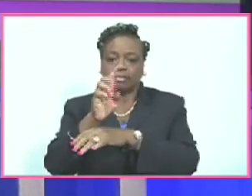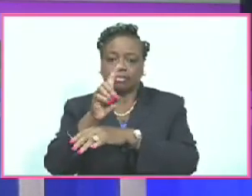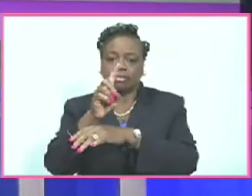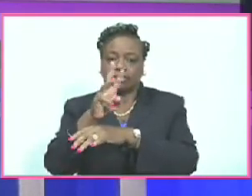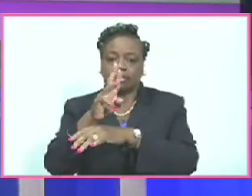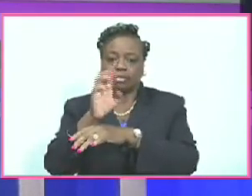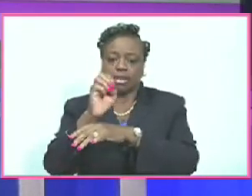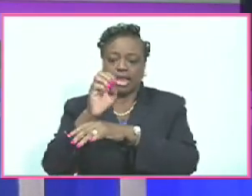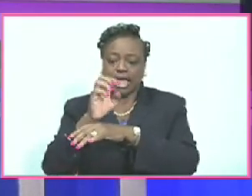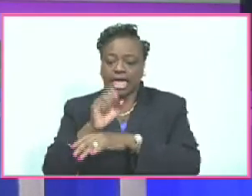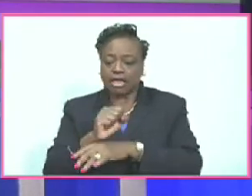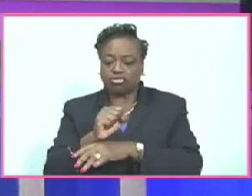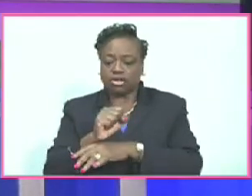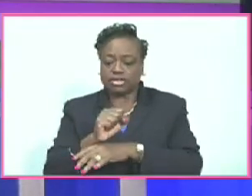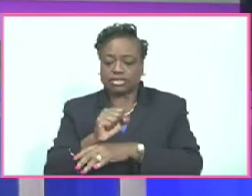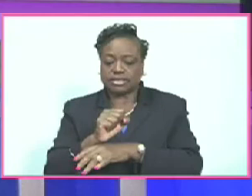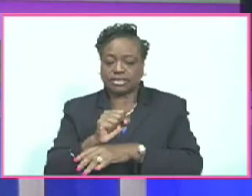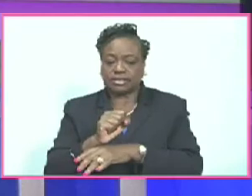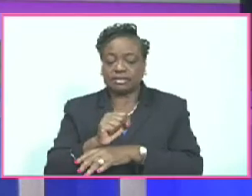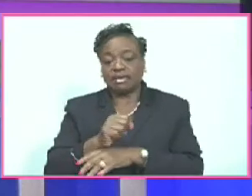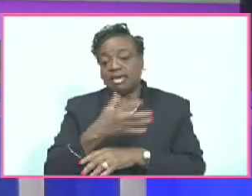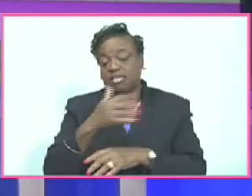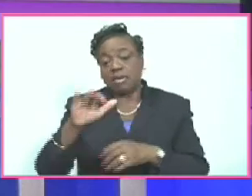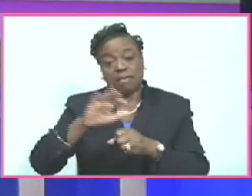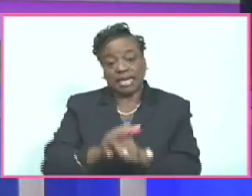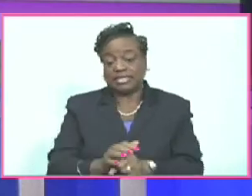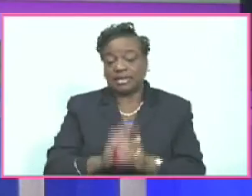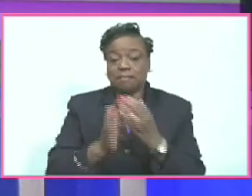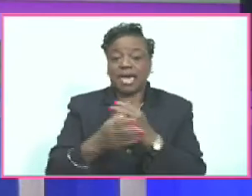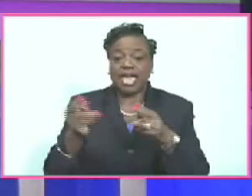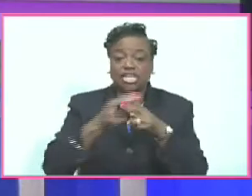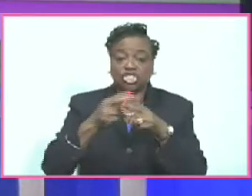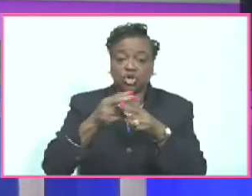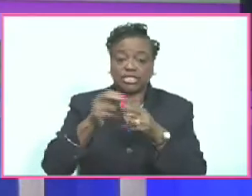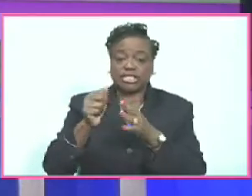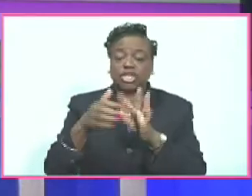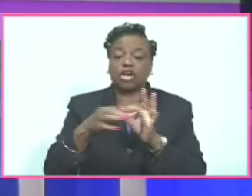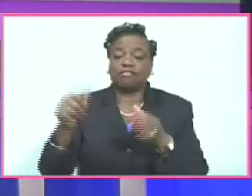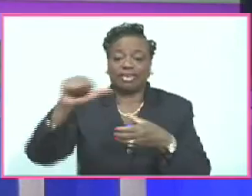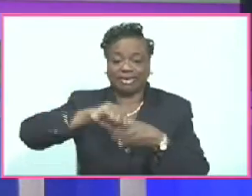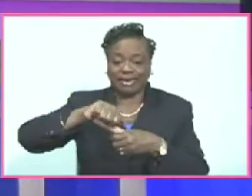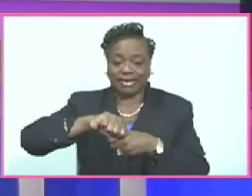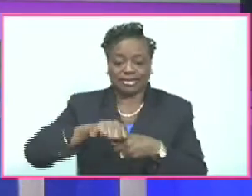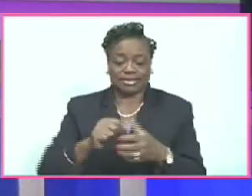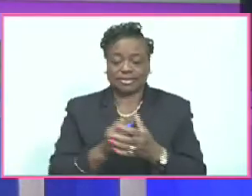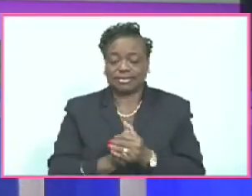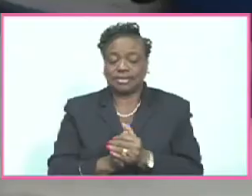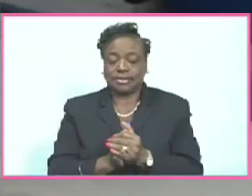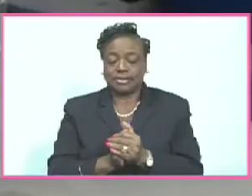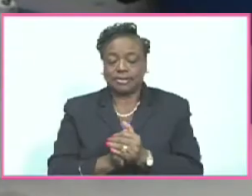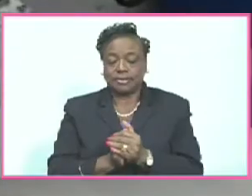by the perceived shortage of gas. Now, Vaughn Aubrey is there and he gives us the details tonight.